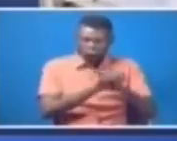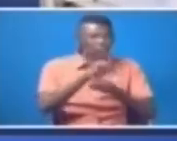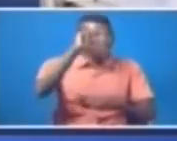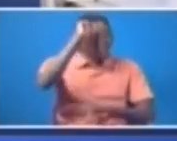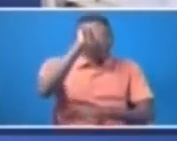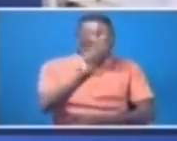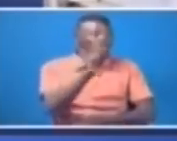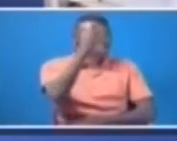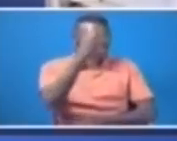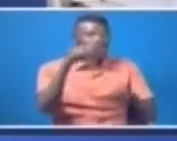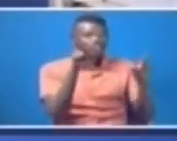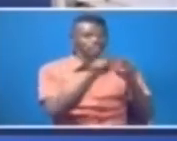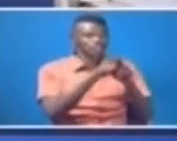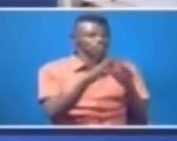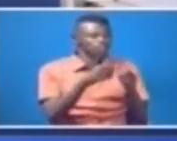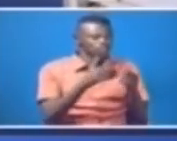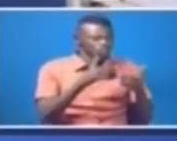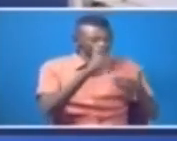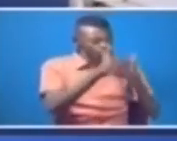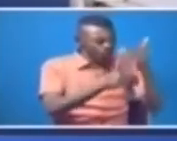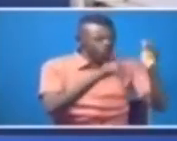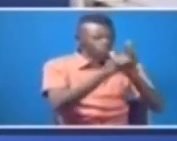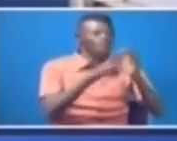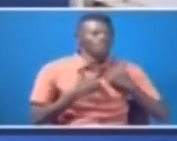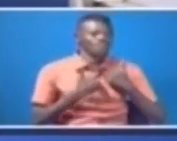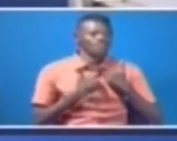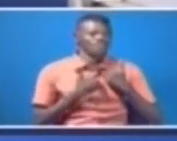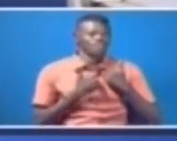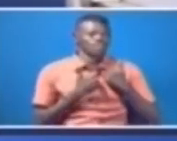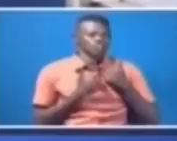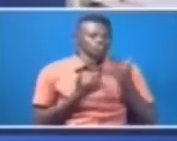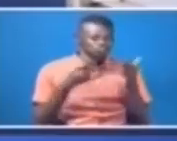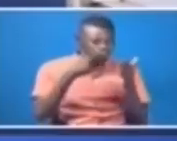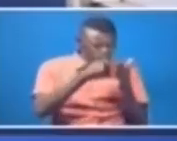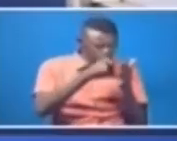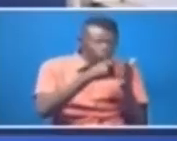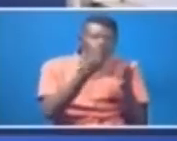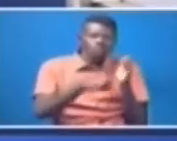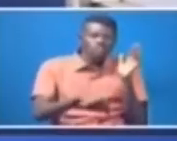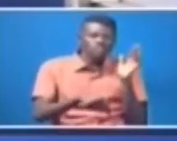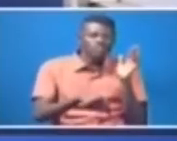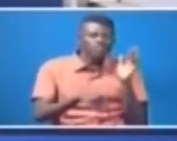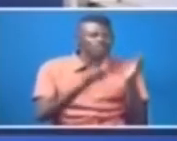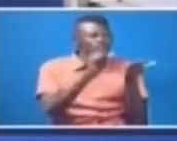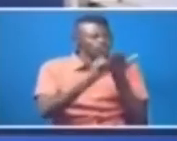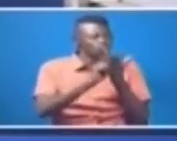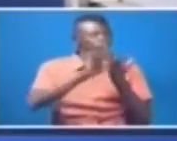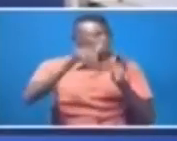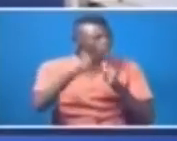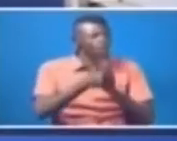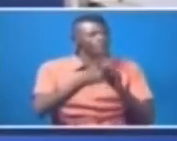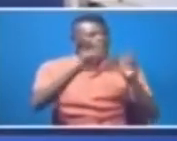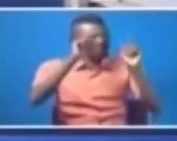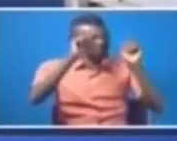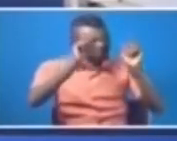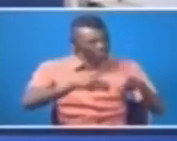of Kenya, and they go through the legal process, including ensuring that all those loans are within the